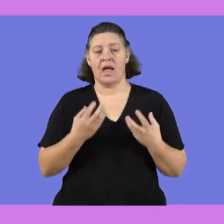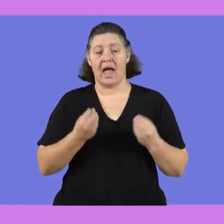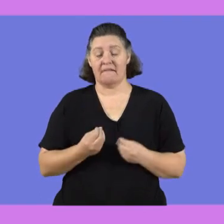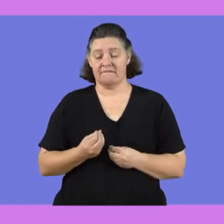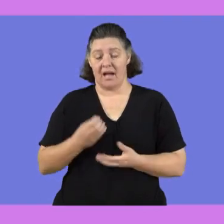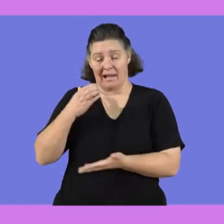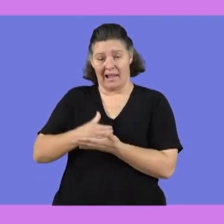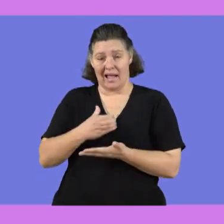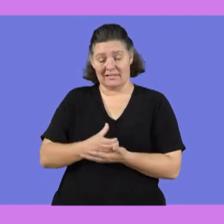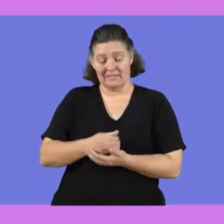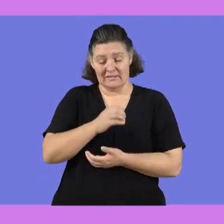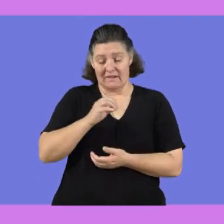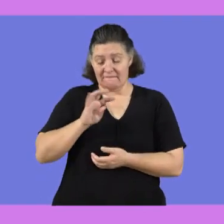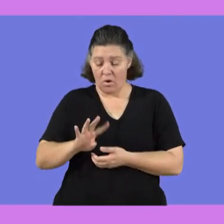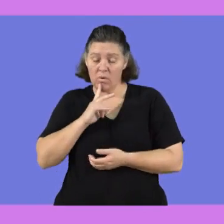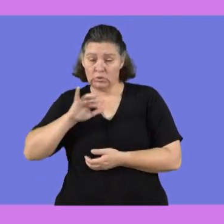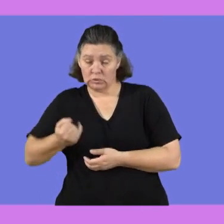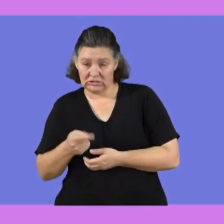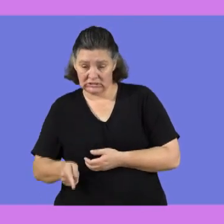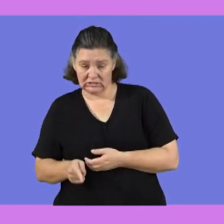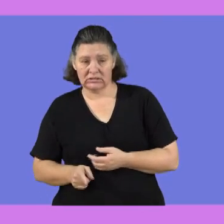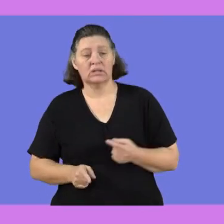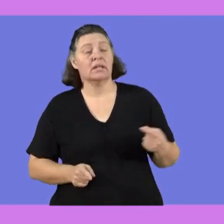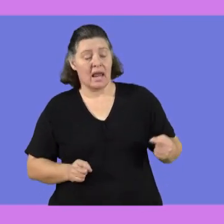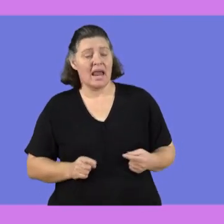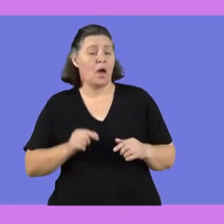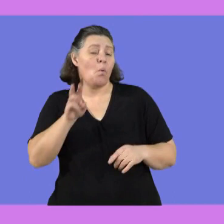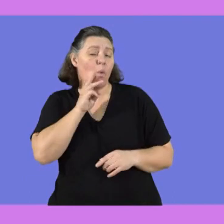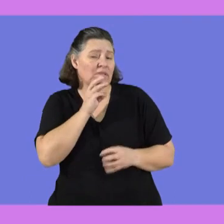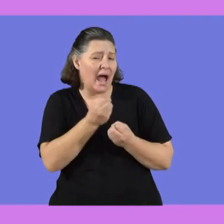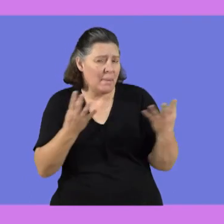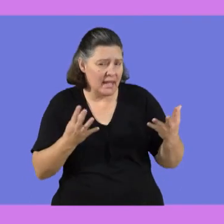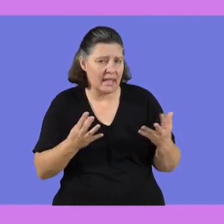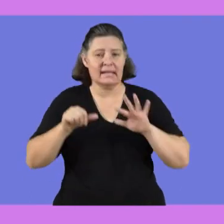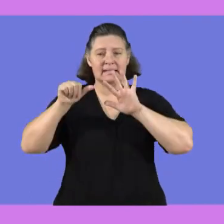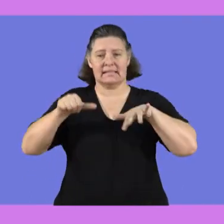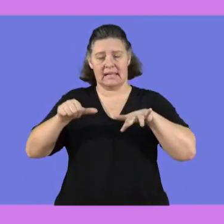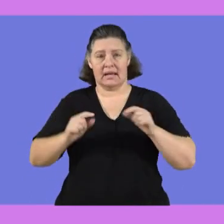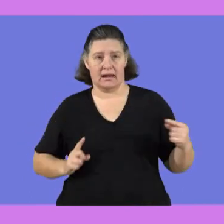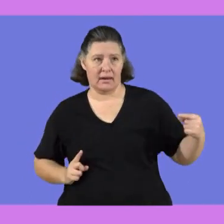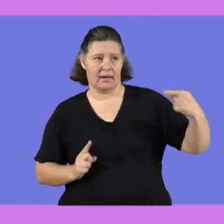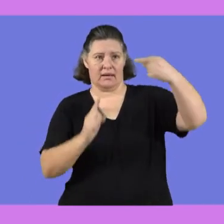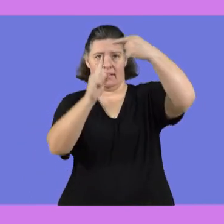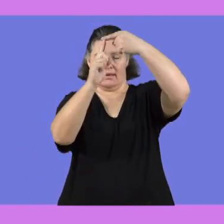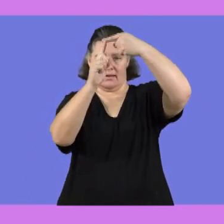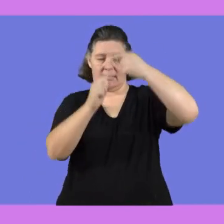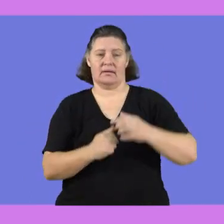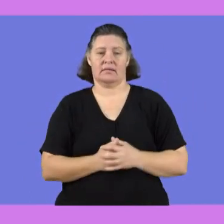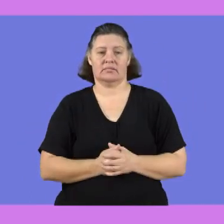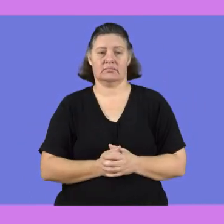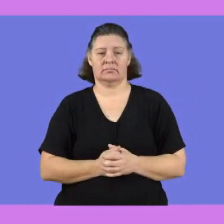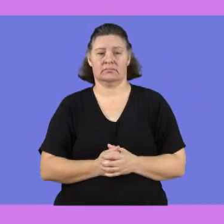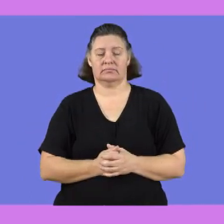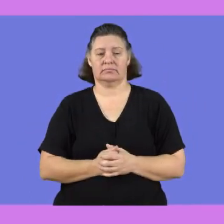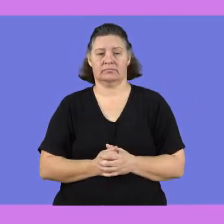2 are meeting. And then if you have 4, we are going to have 4 and 16. And once